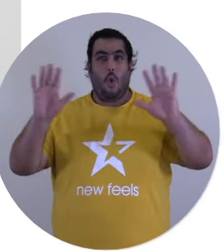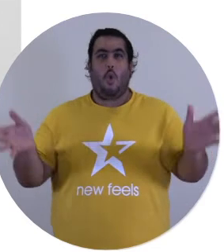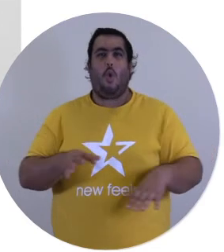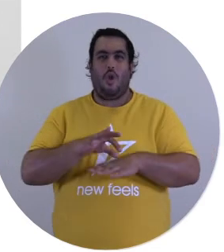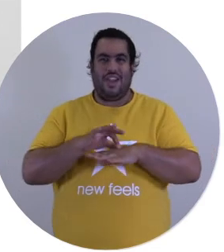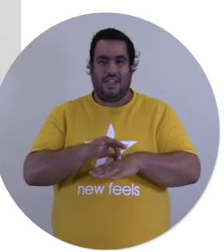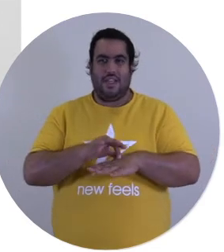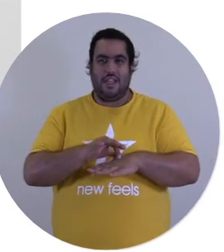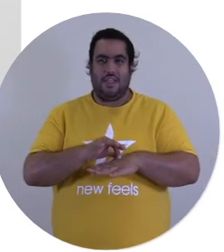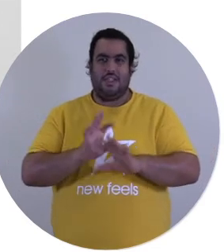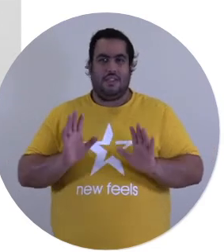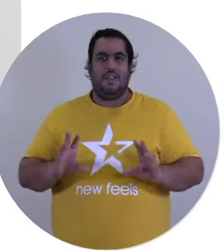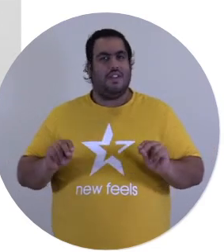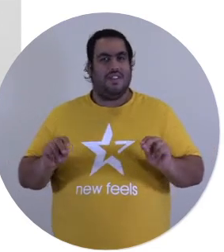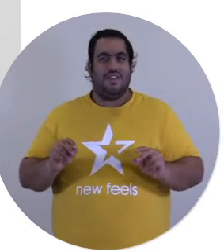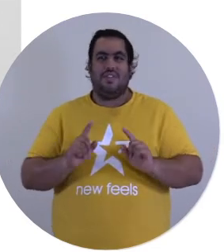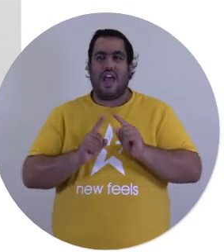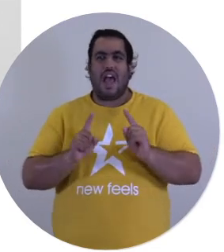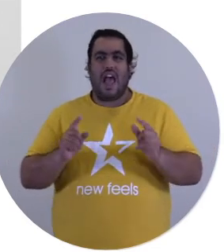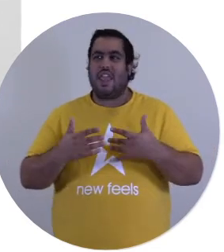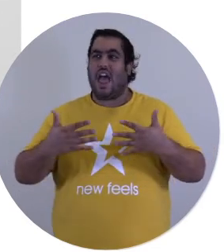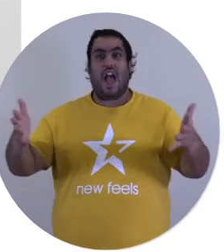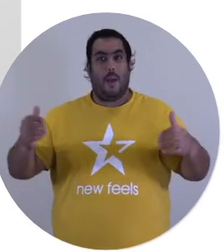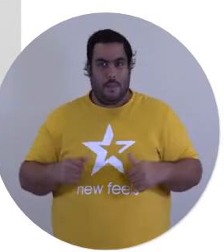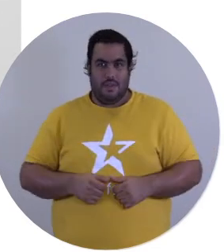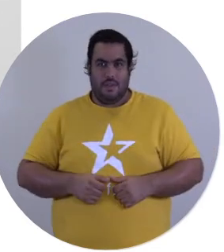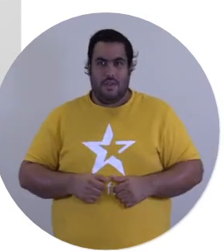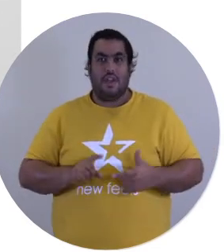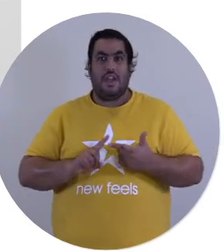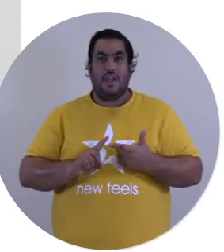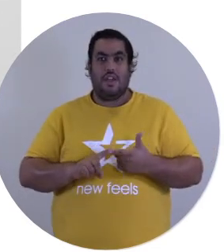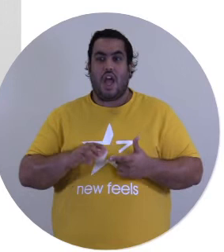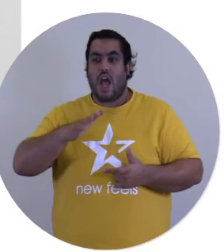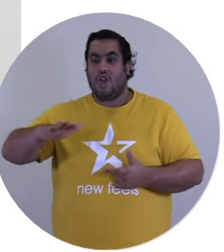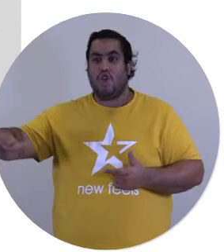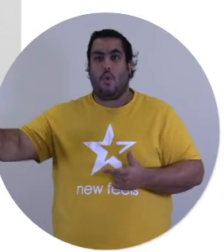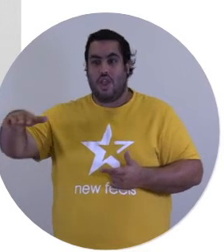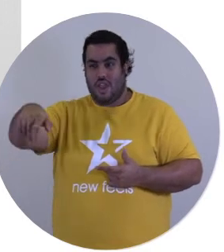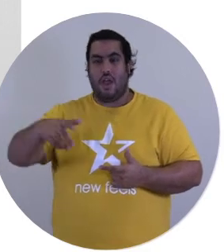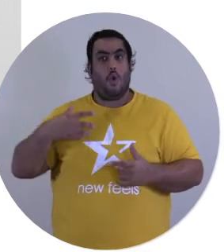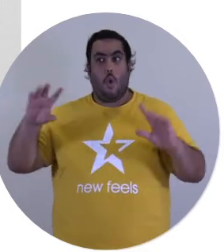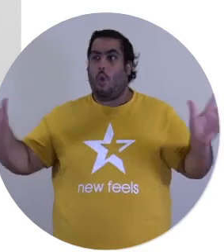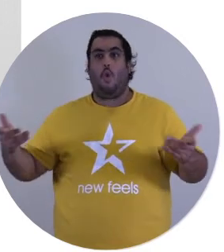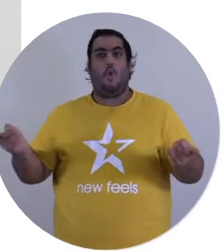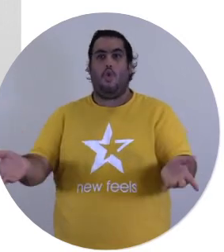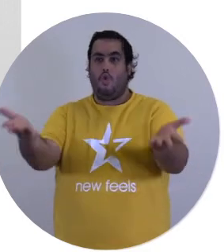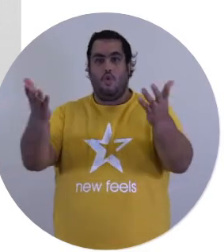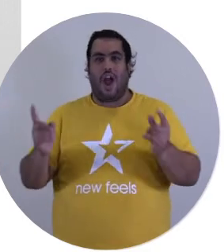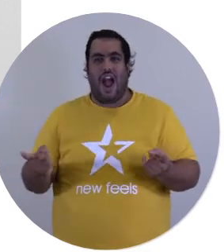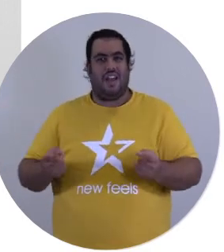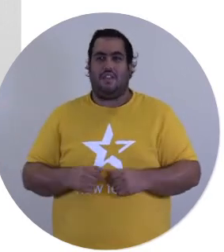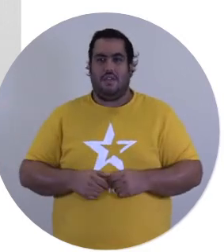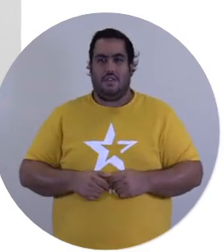for the benefit of the public, a service for the people living in a place. Now, an example would